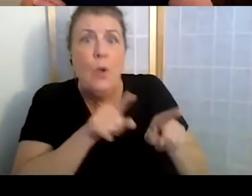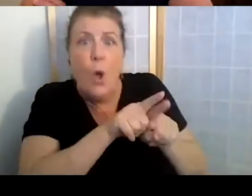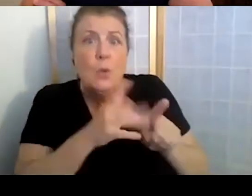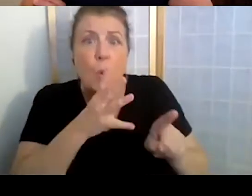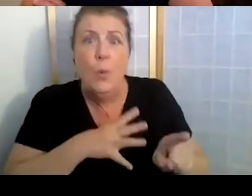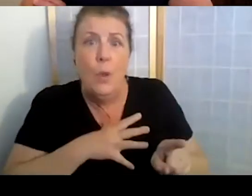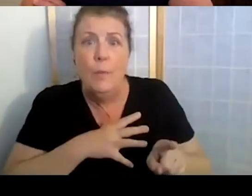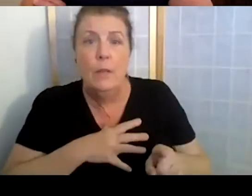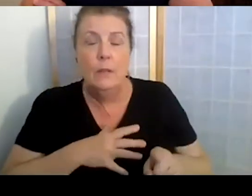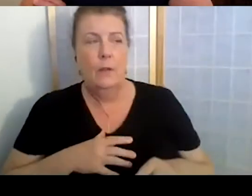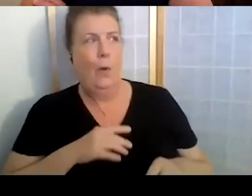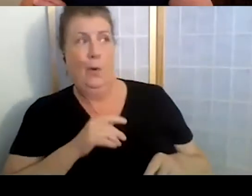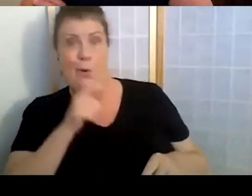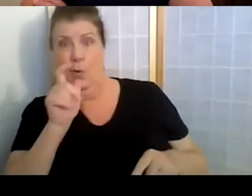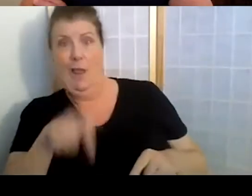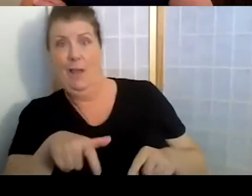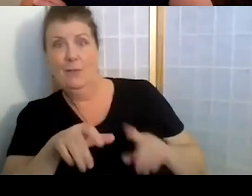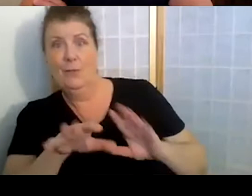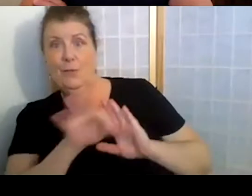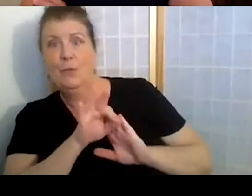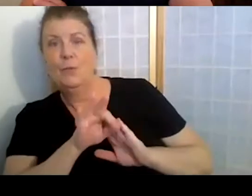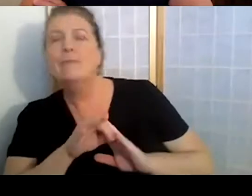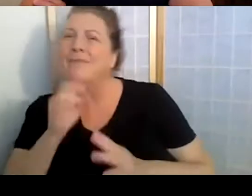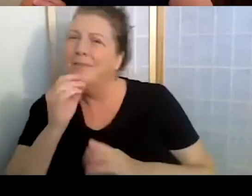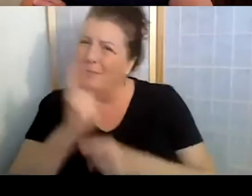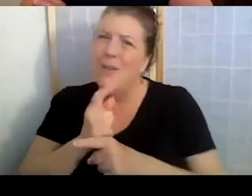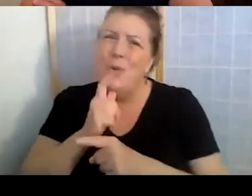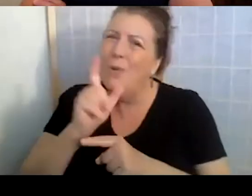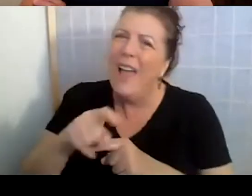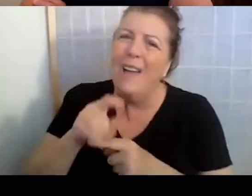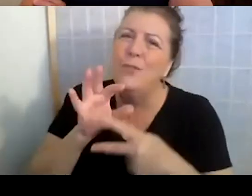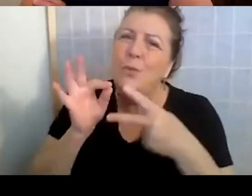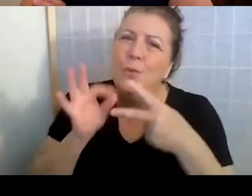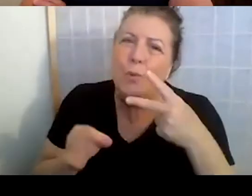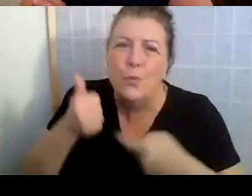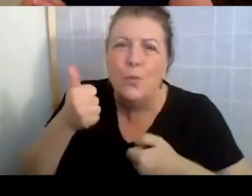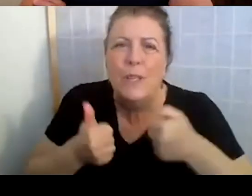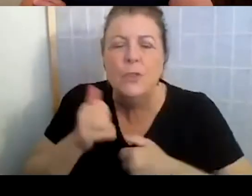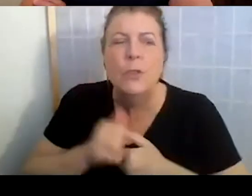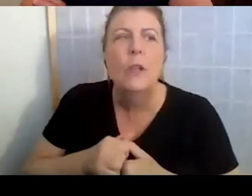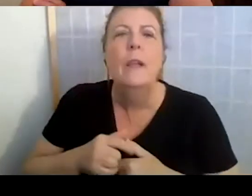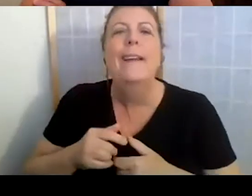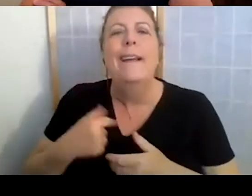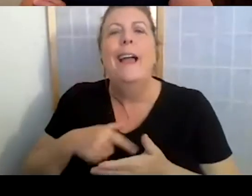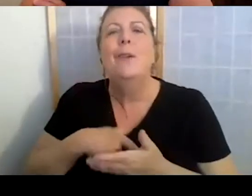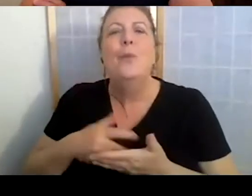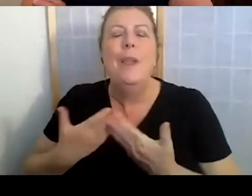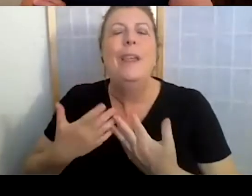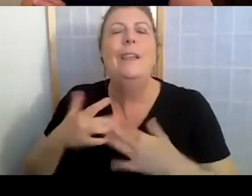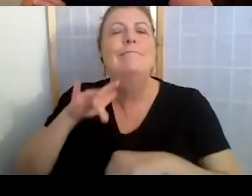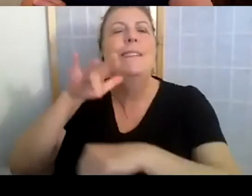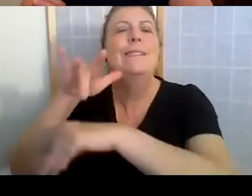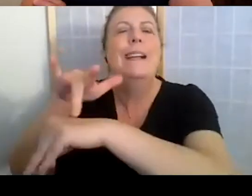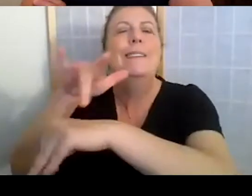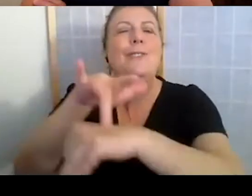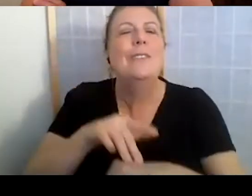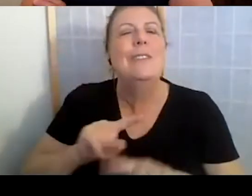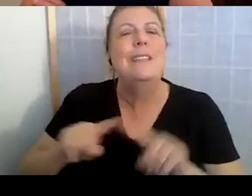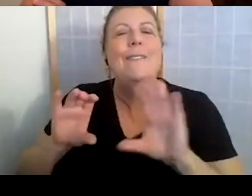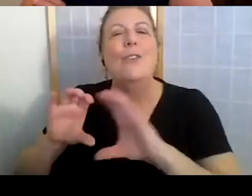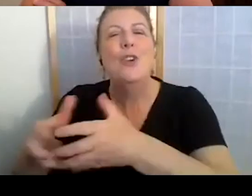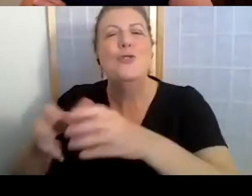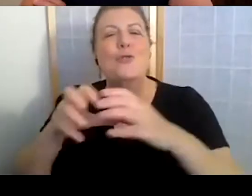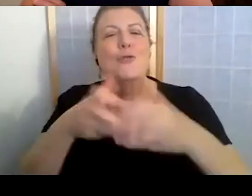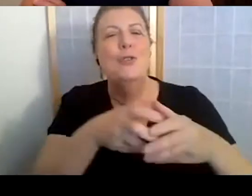You don't have to choose. Yeah. You know, and we get into a little bit of that in terms of other groups, you know, as well throughout the show. So I think that that